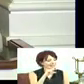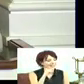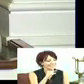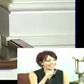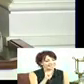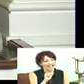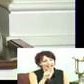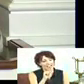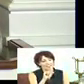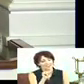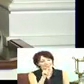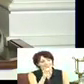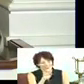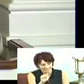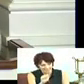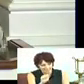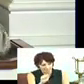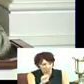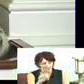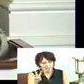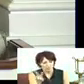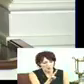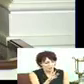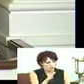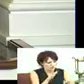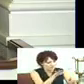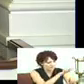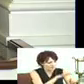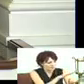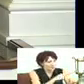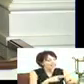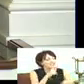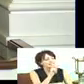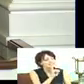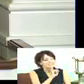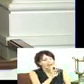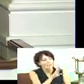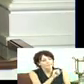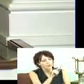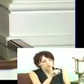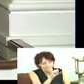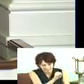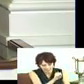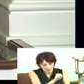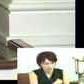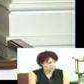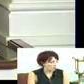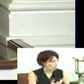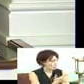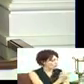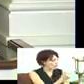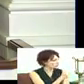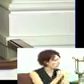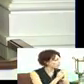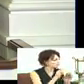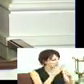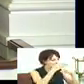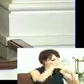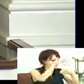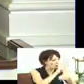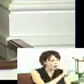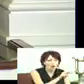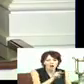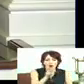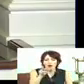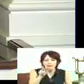it's a town on the western shore of Galilee, Tiberias. And so we were in our hotel high on the hill overlooking the Sea of Galilee. And we had